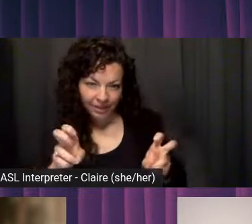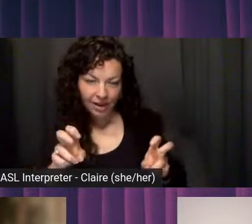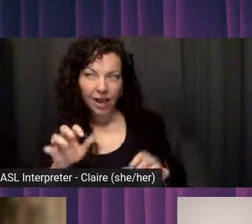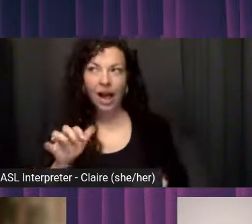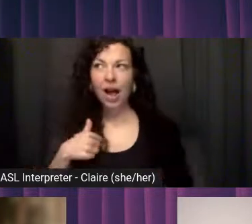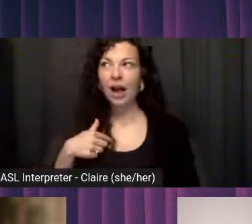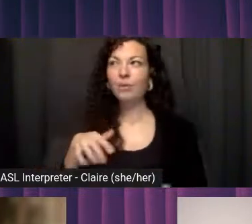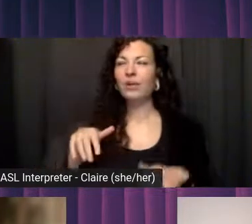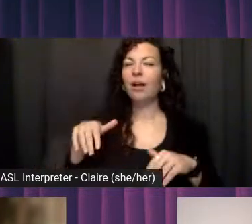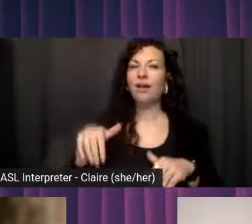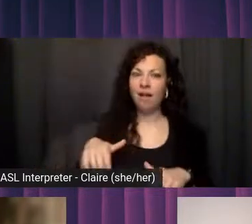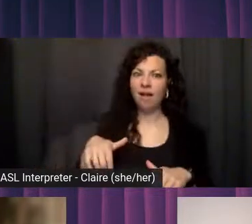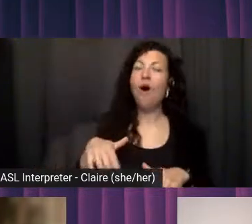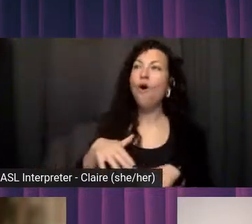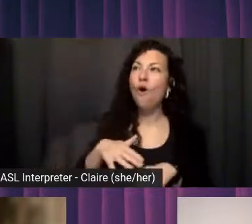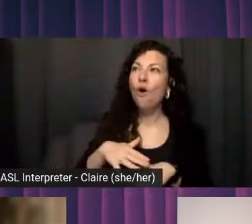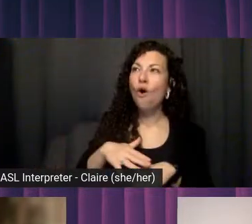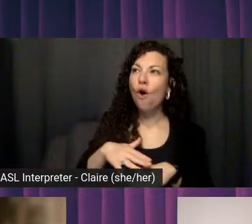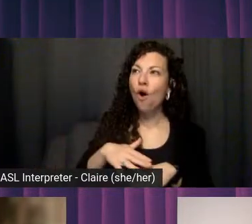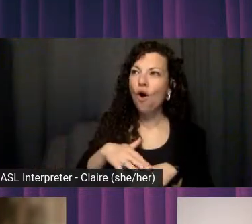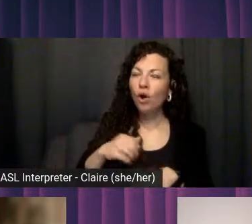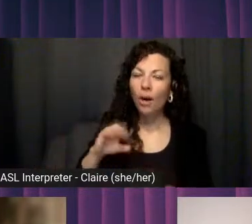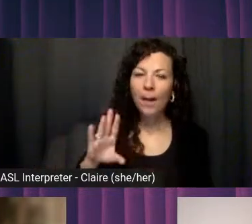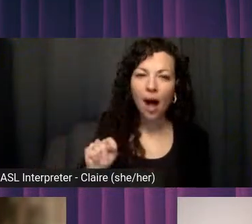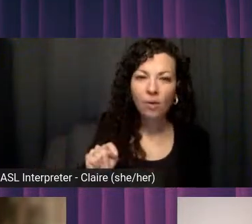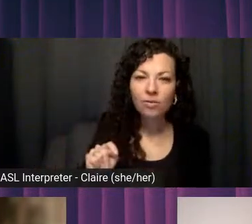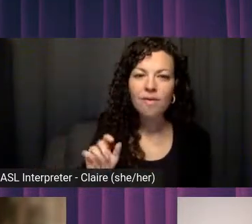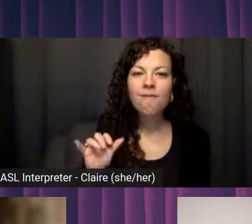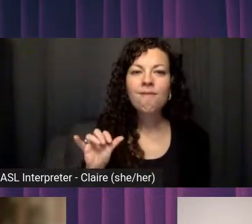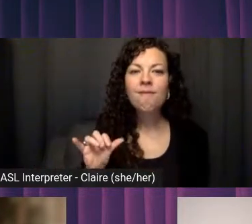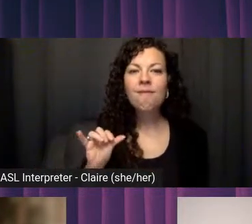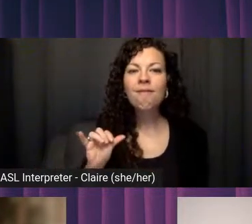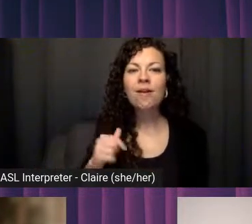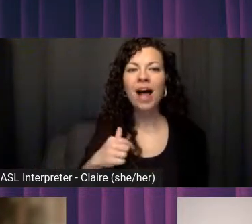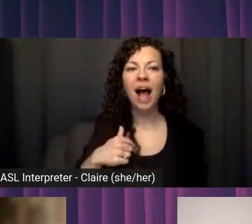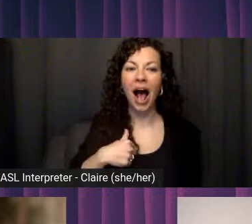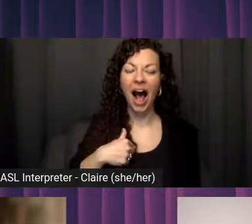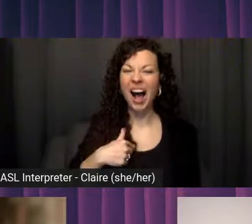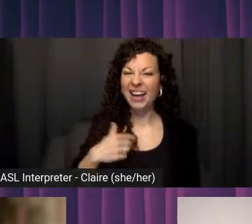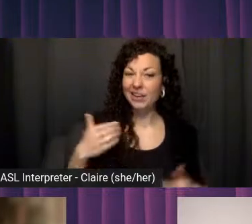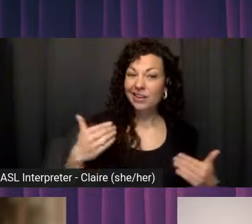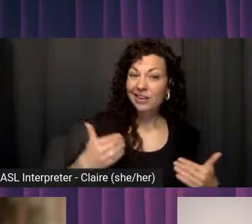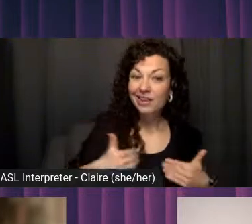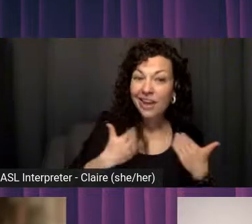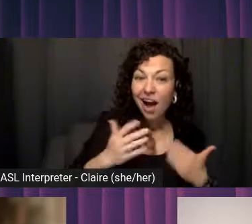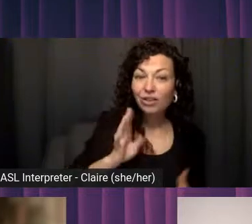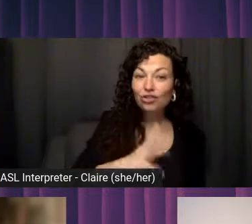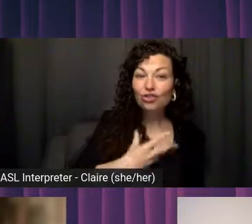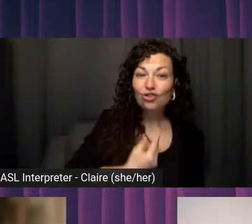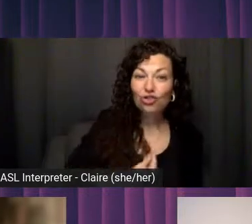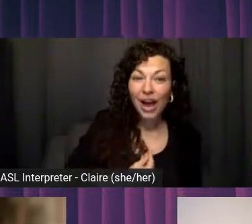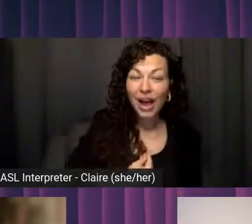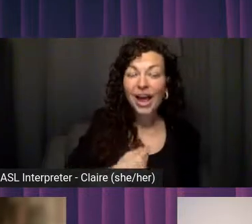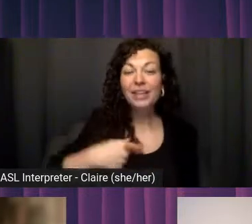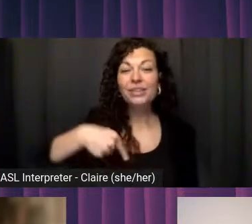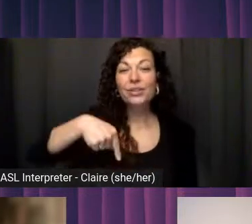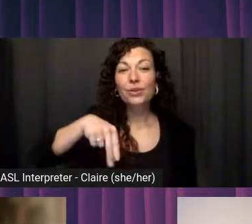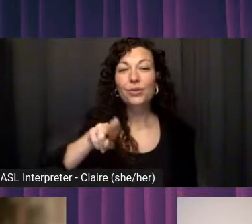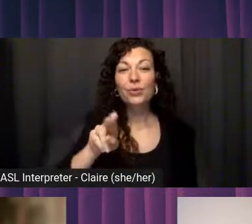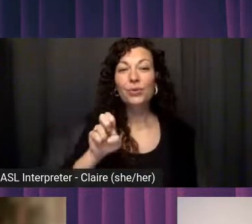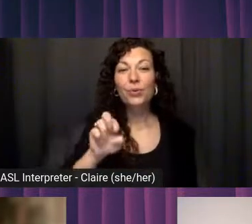out to myself as like a young trans and gender queer person of, you know, me